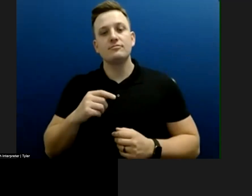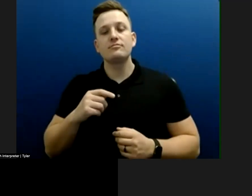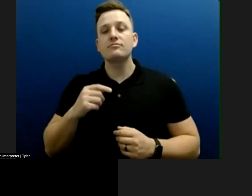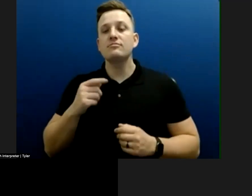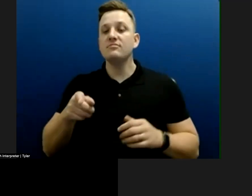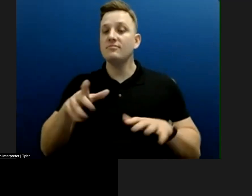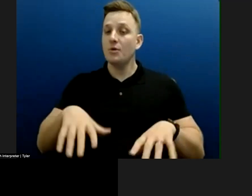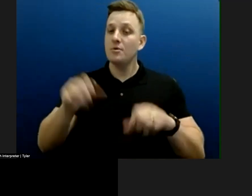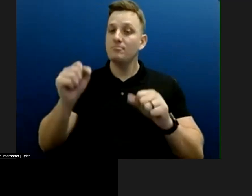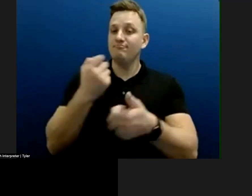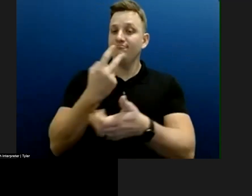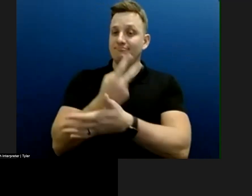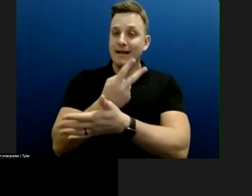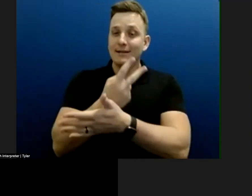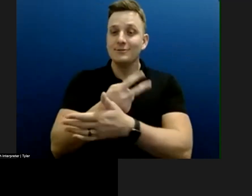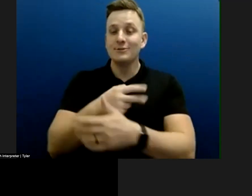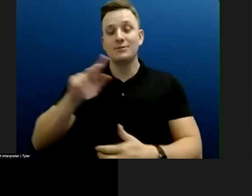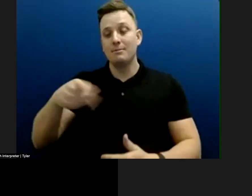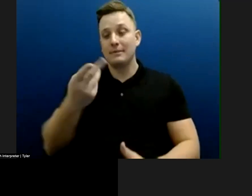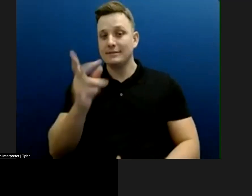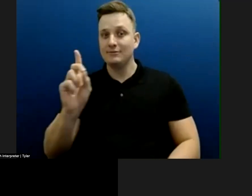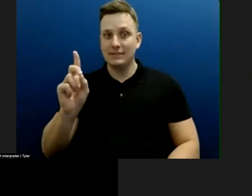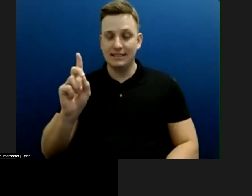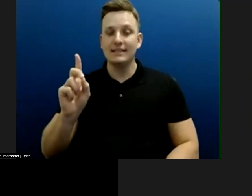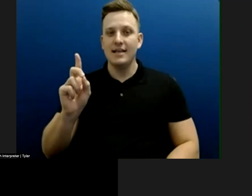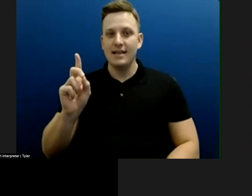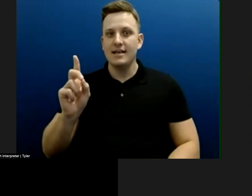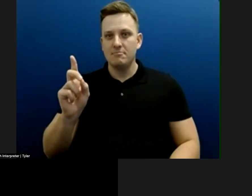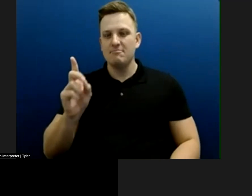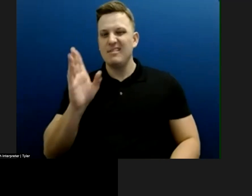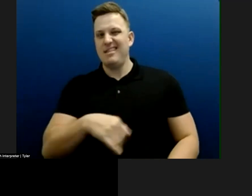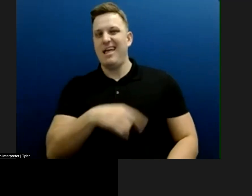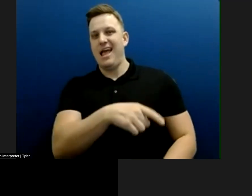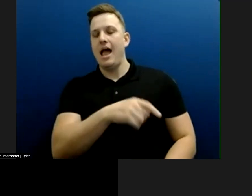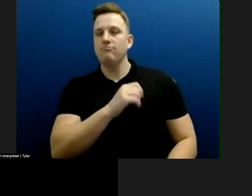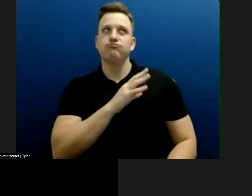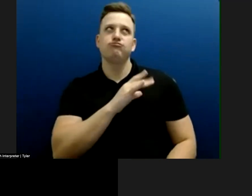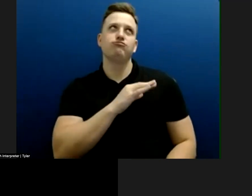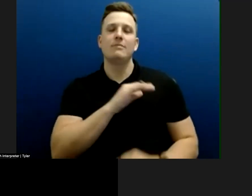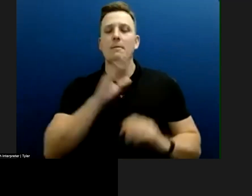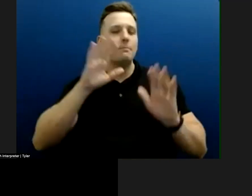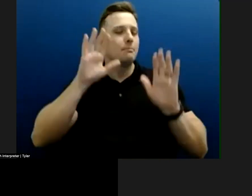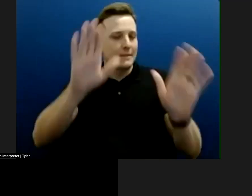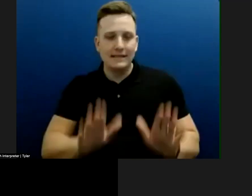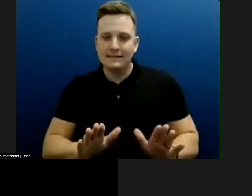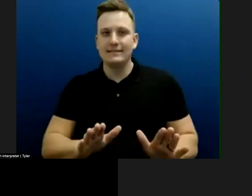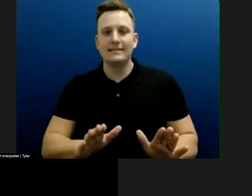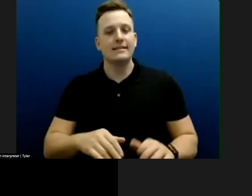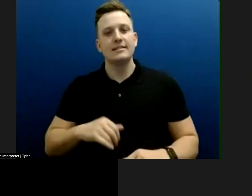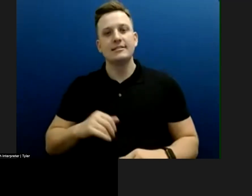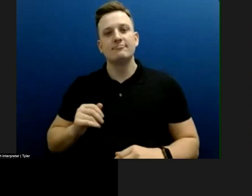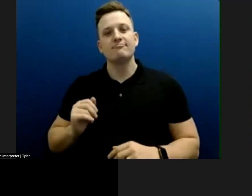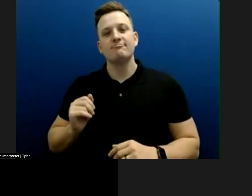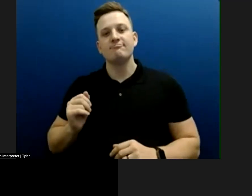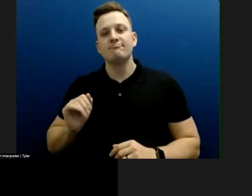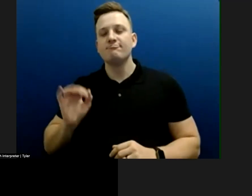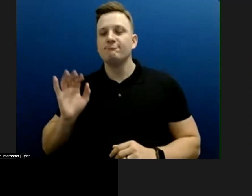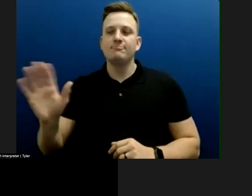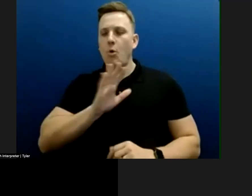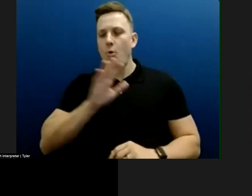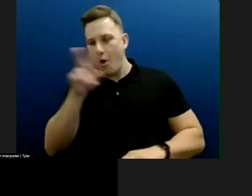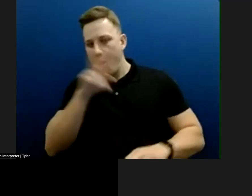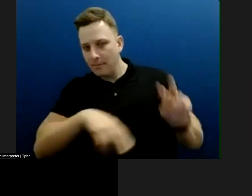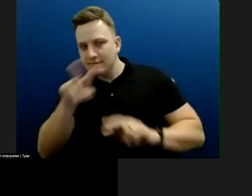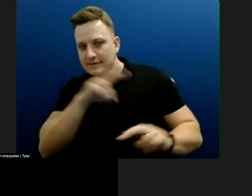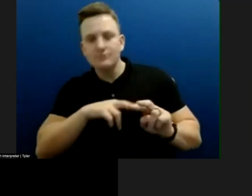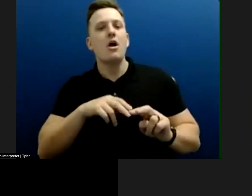master's course or a PhD, these things would be amazing to pick up on some of your observations